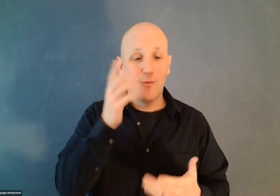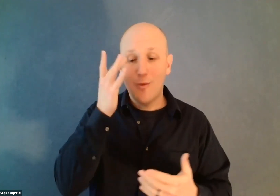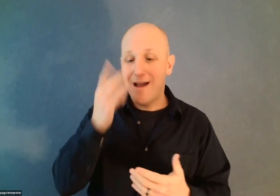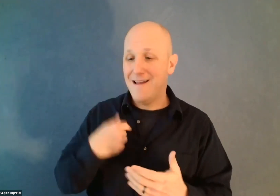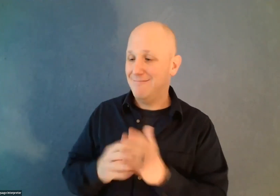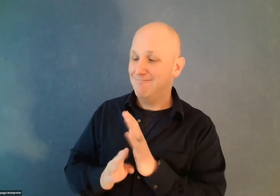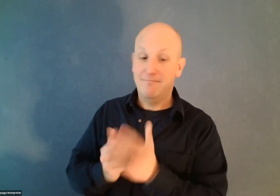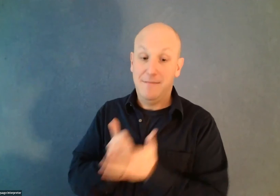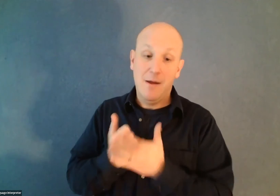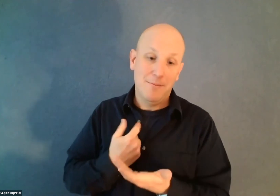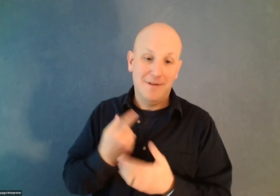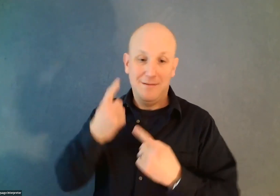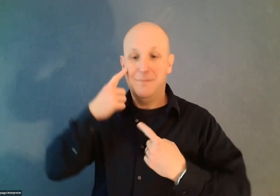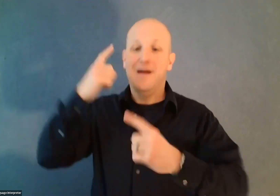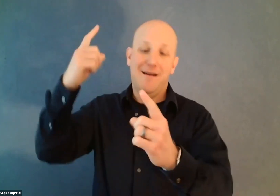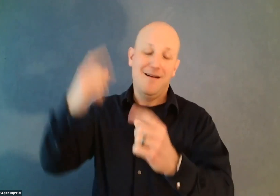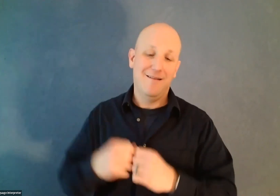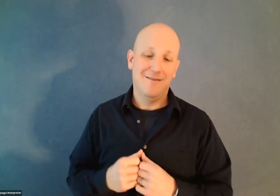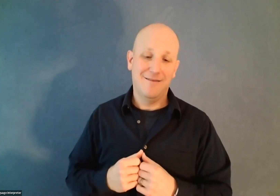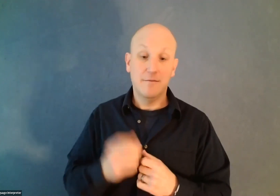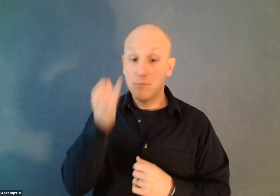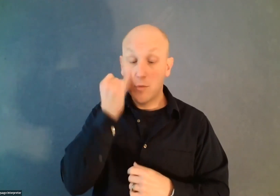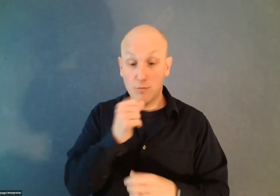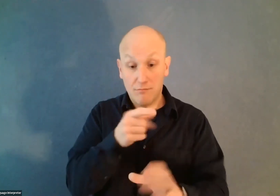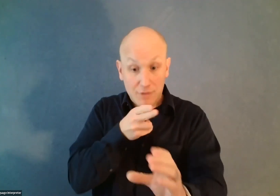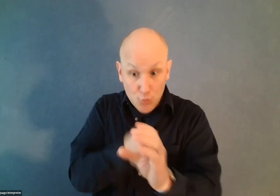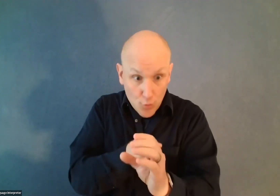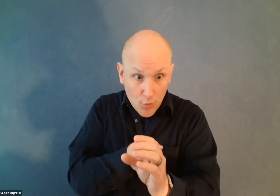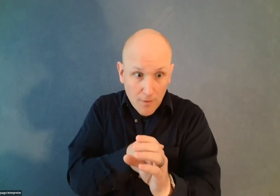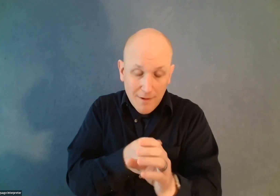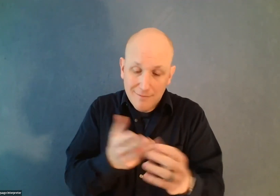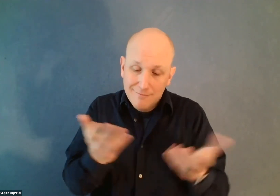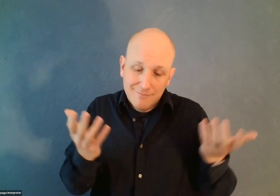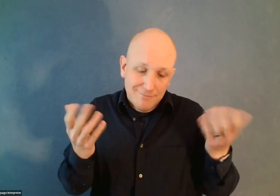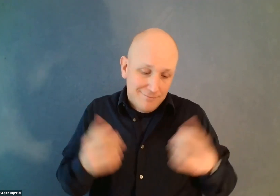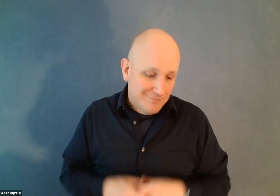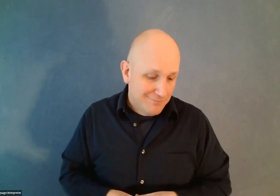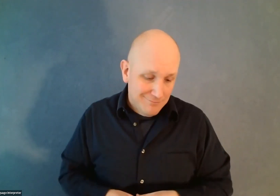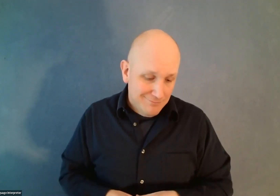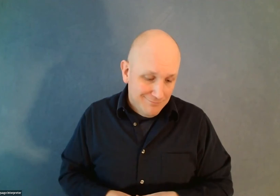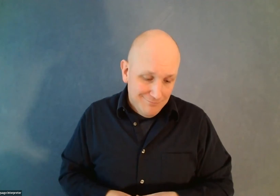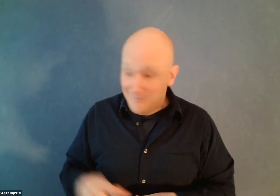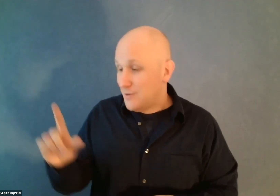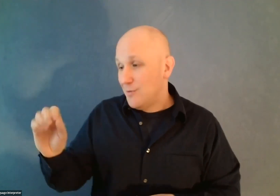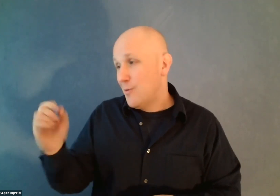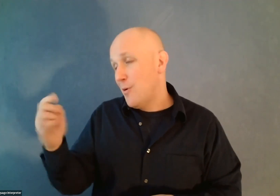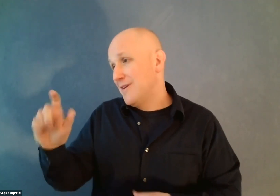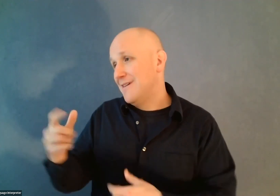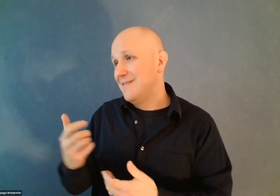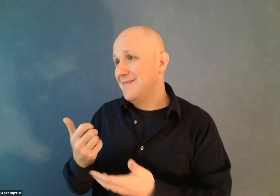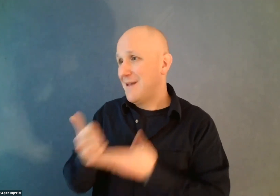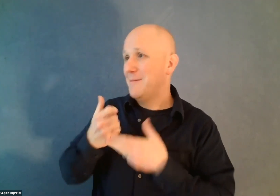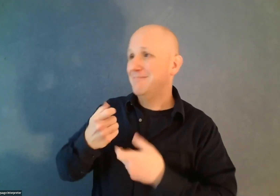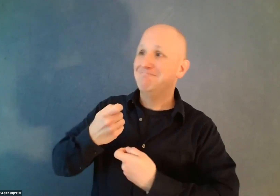Just because I feel like if I wouldn't have joined the Law Pathways program, thanks to Logan, I honestly don't know where I'd be. Logan was